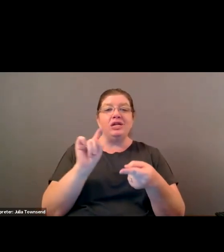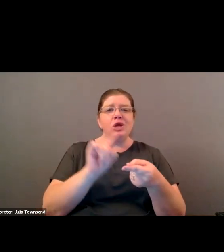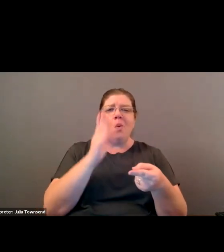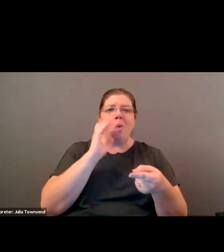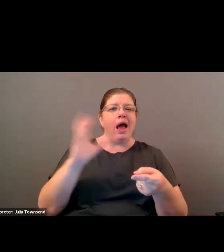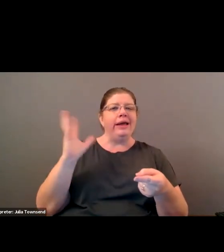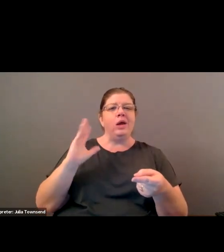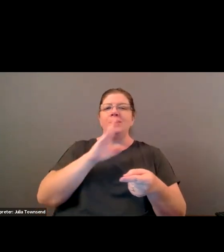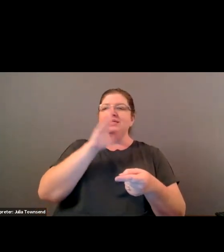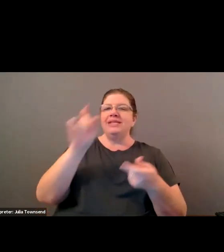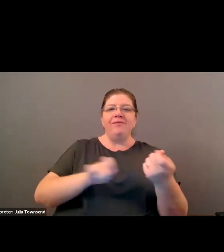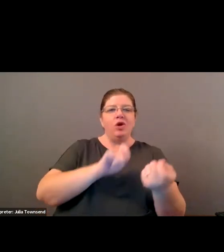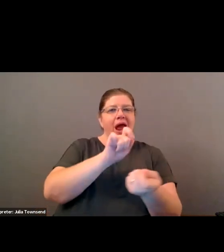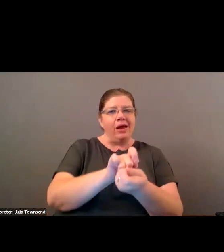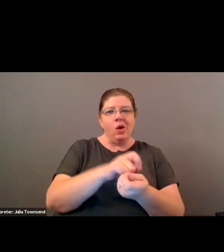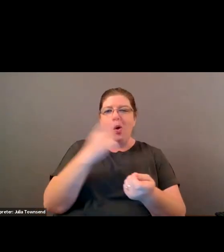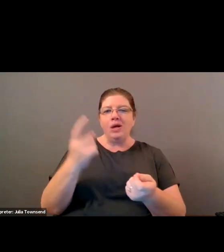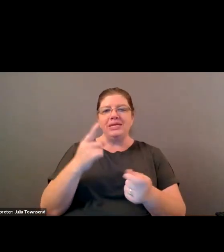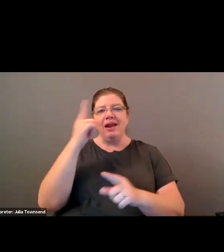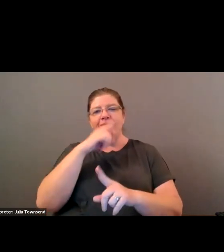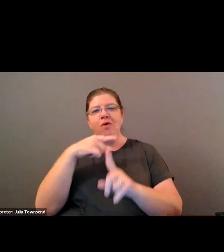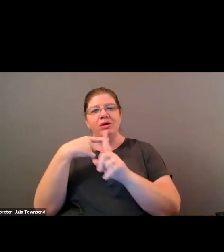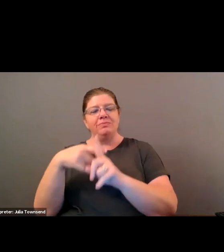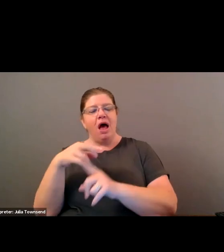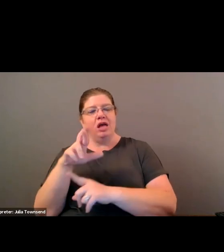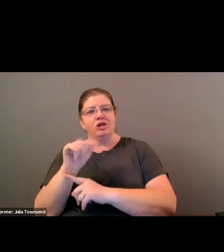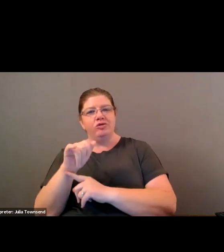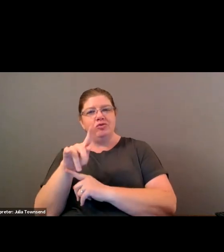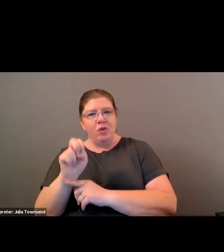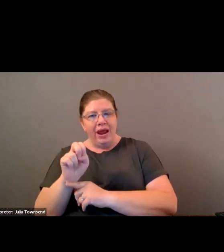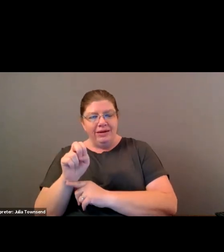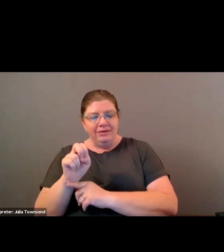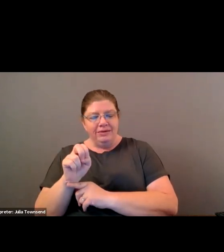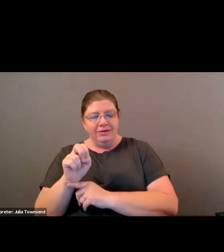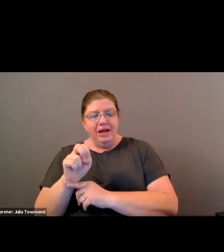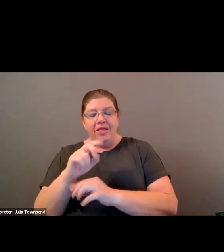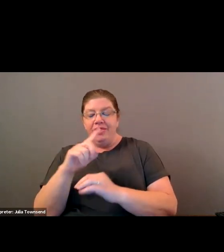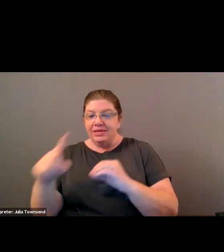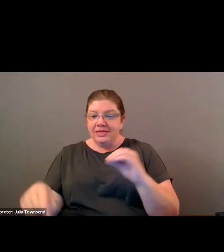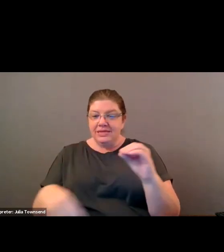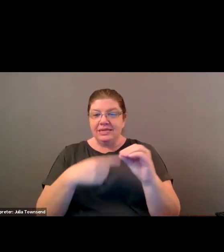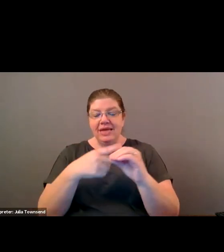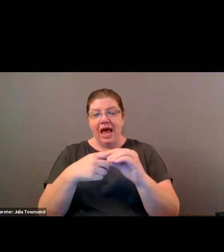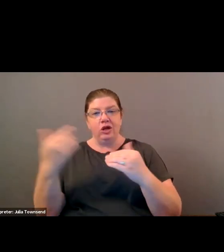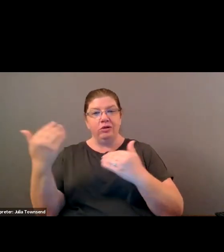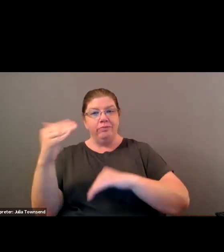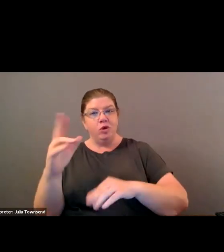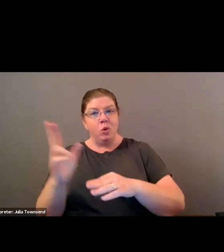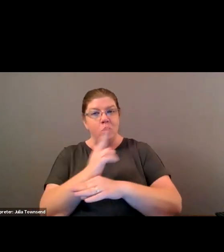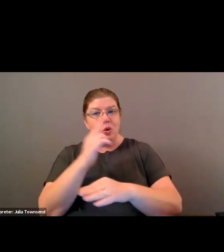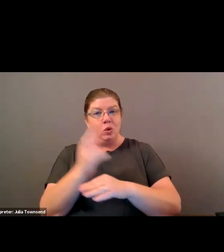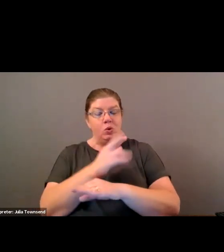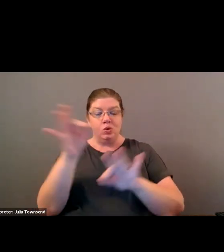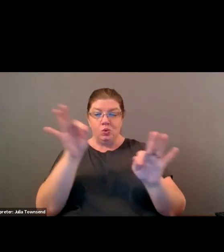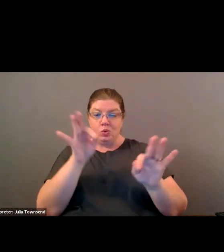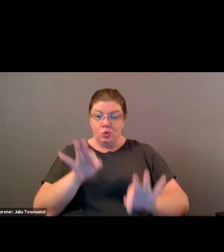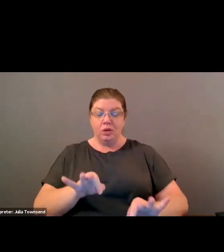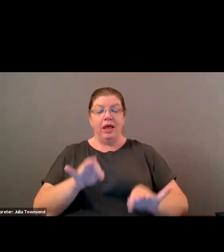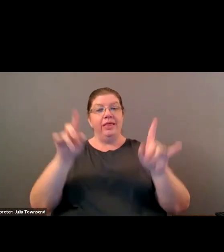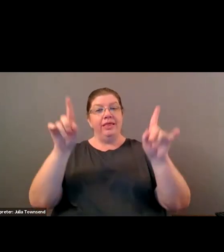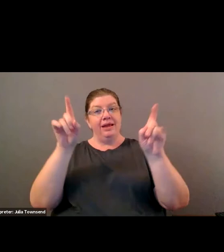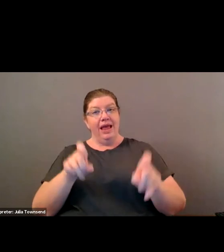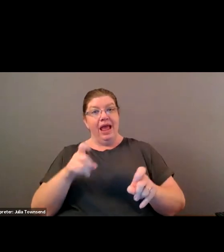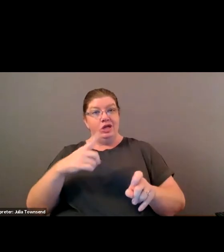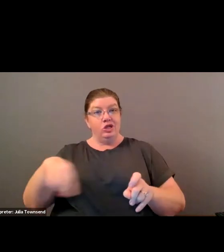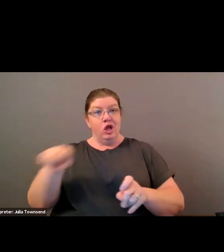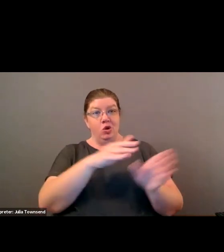accurate. It always had a false positive rate. The cycle threshold that was used to quantify and characterize the test you